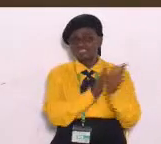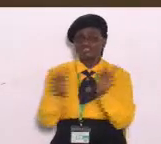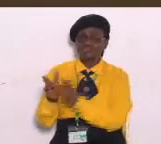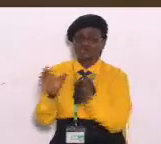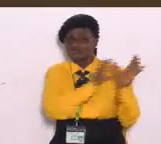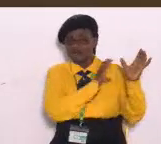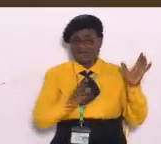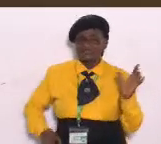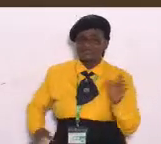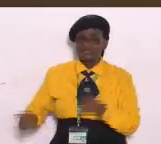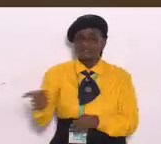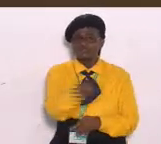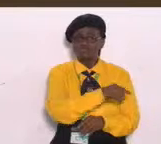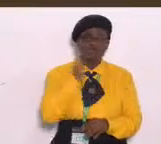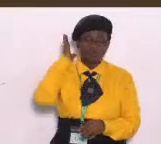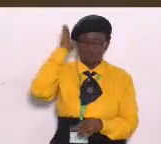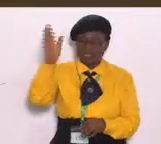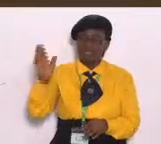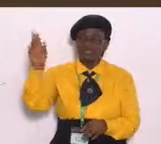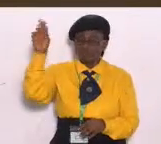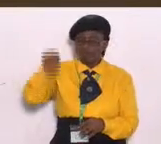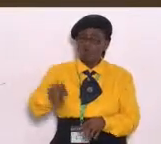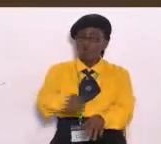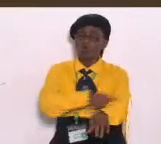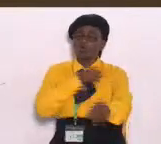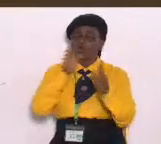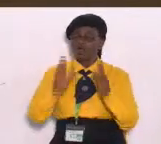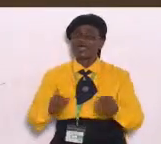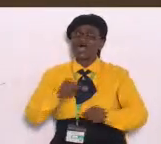you will no longer suffer poverty.